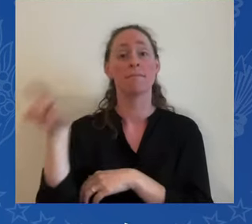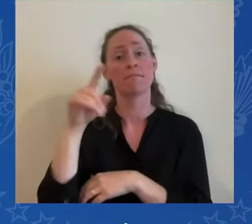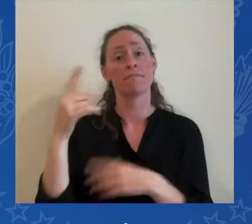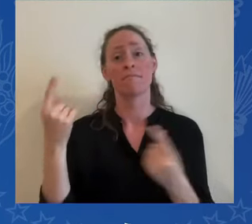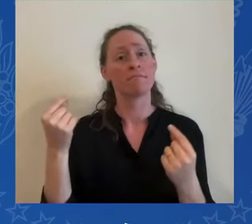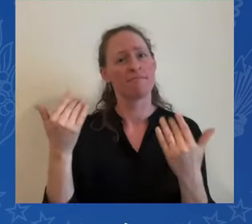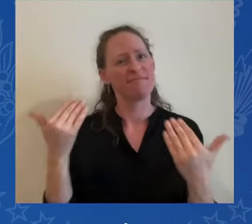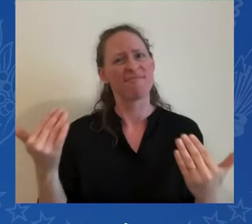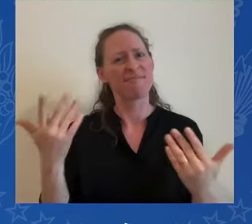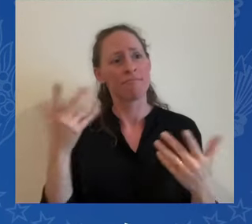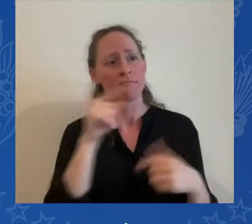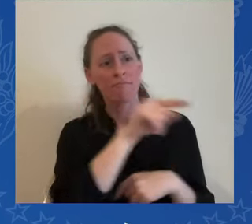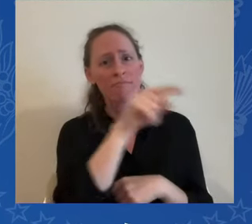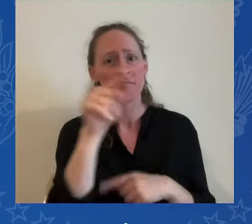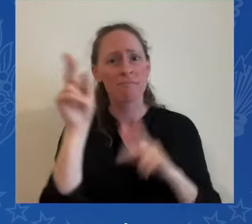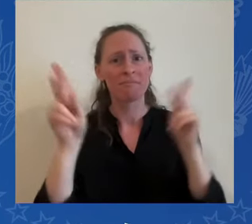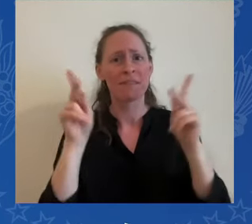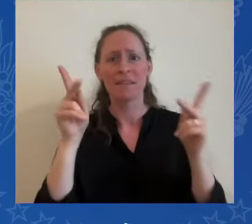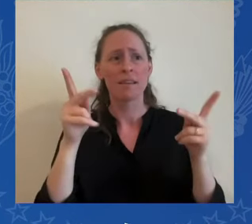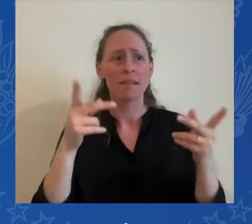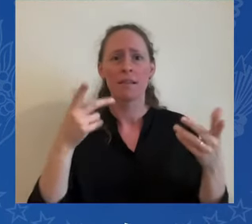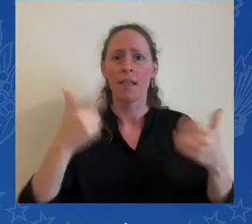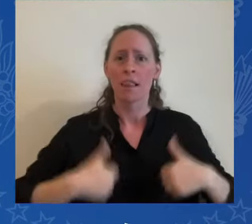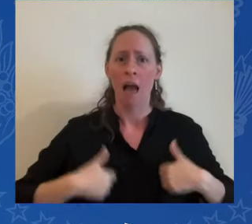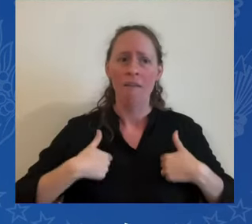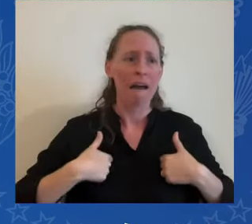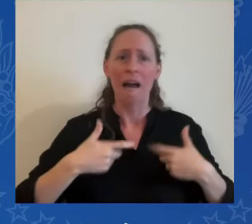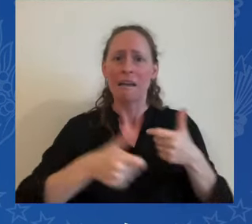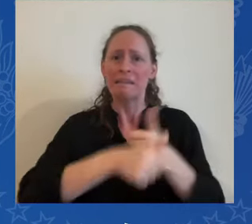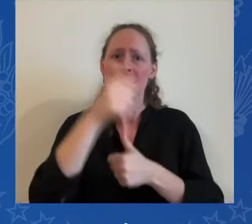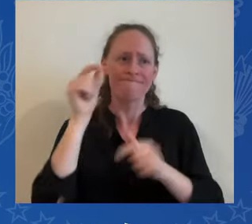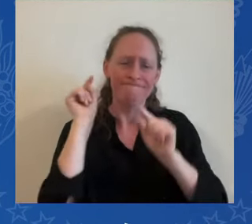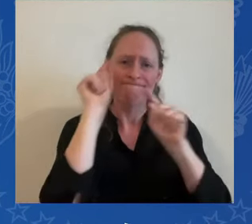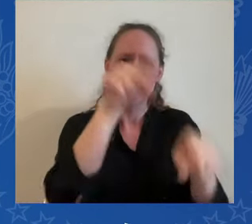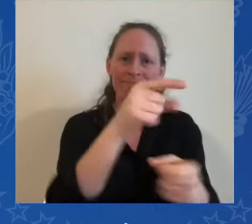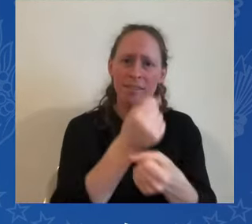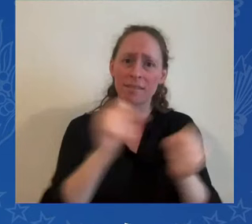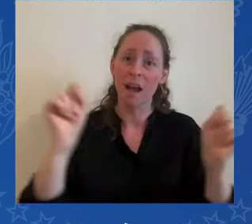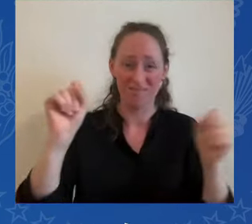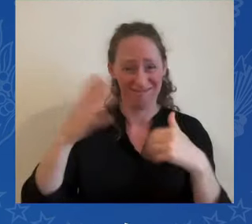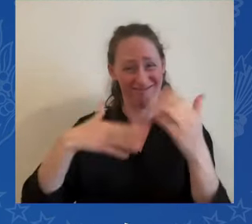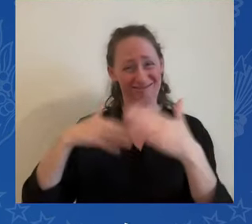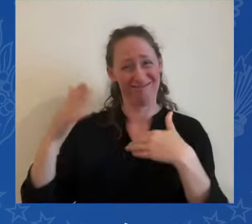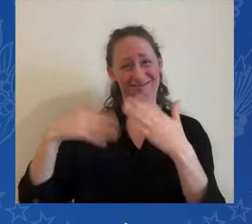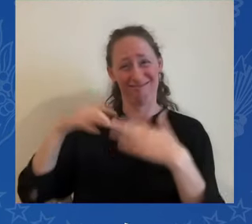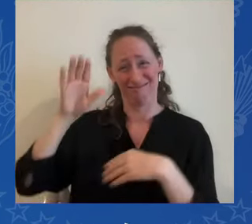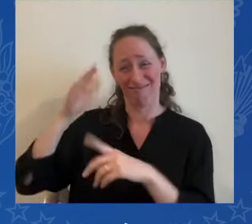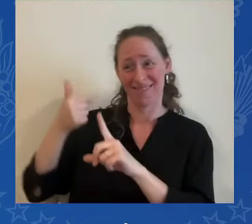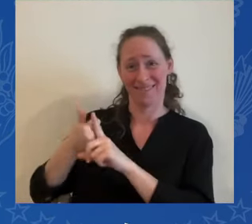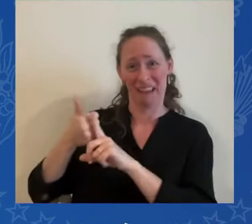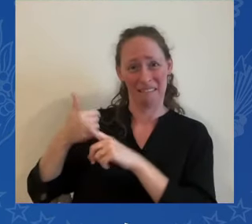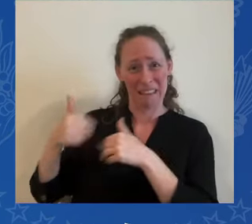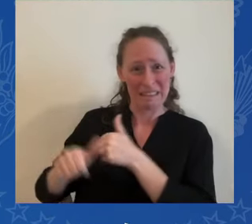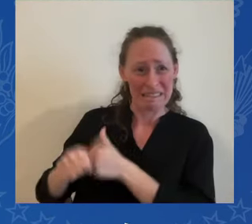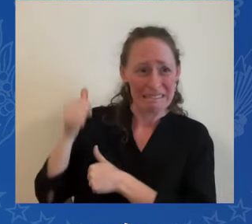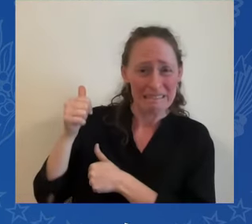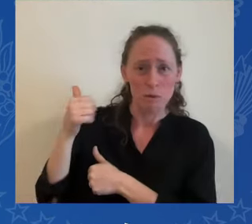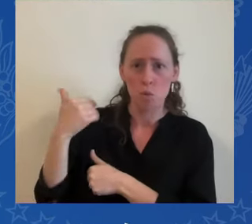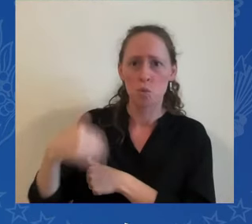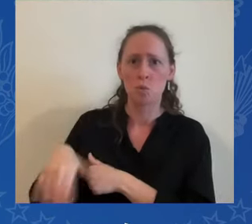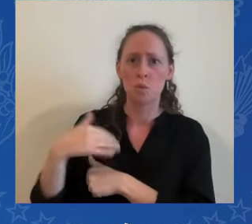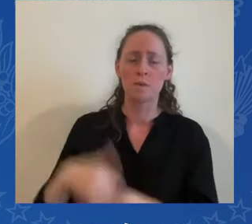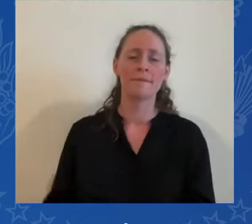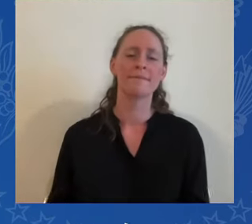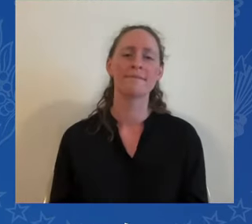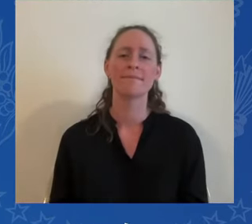courage and at great risk to themselves. They have shown uncommon decisiveness and presence